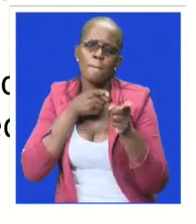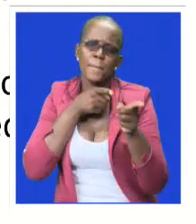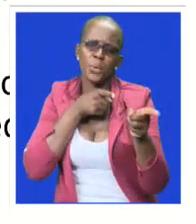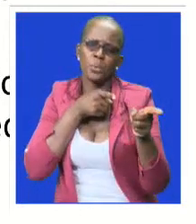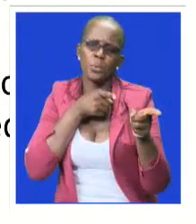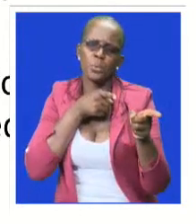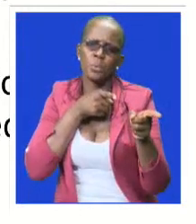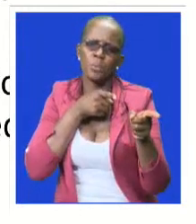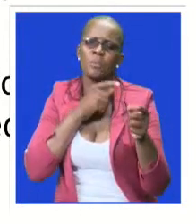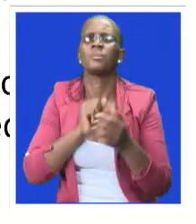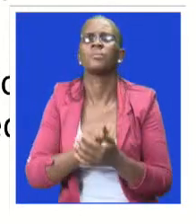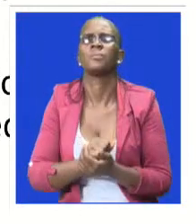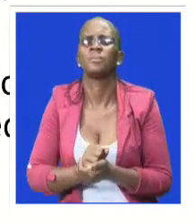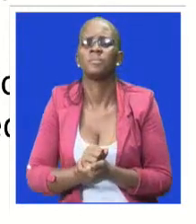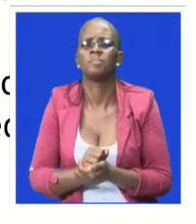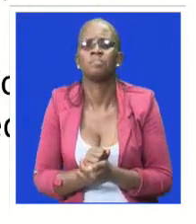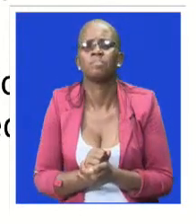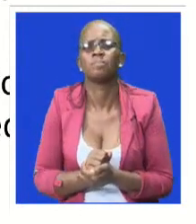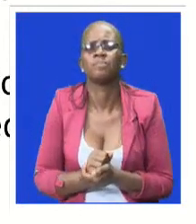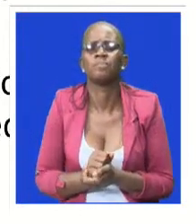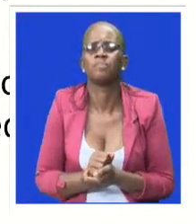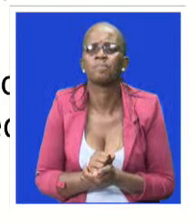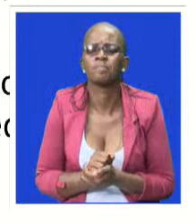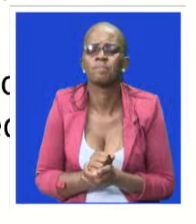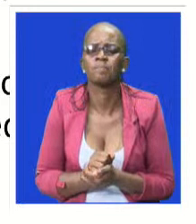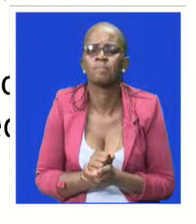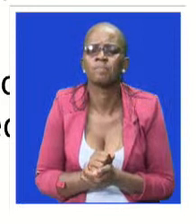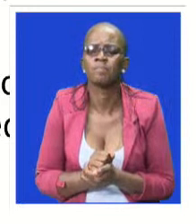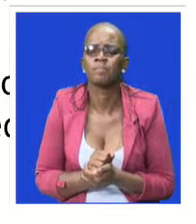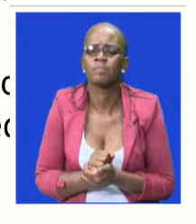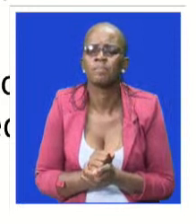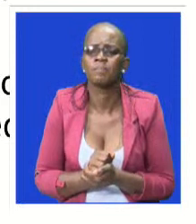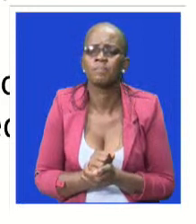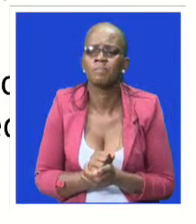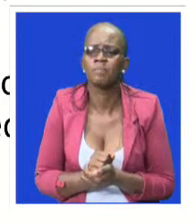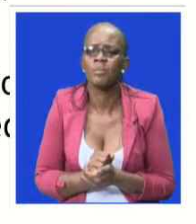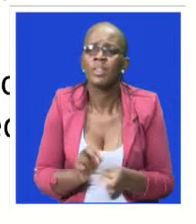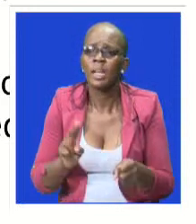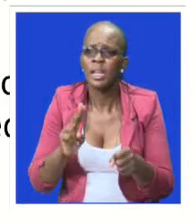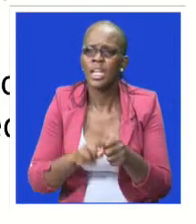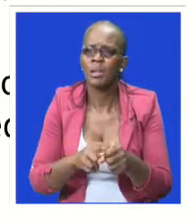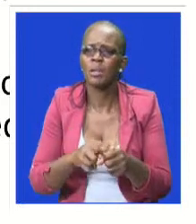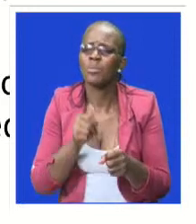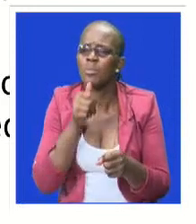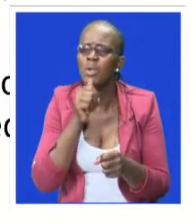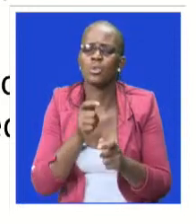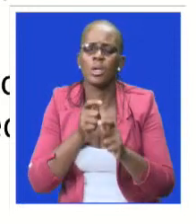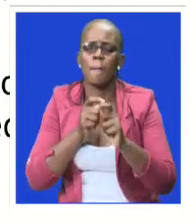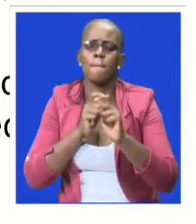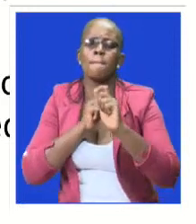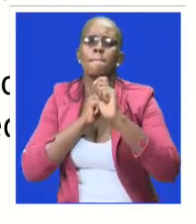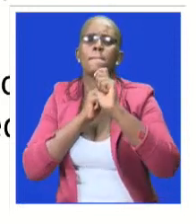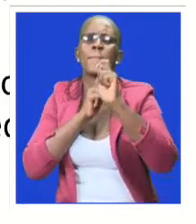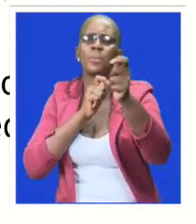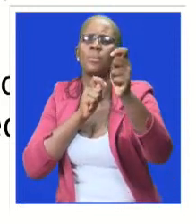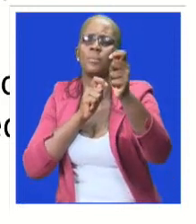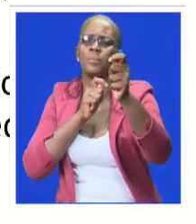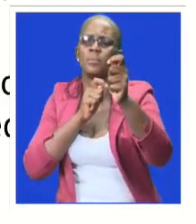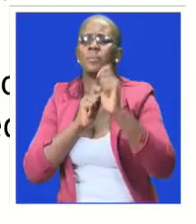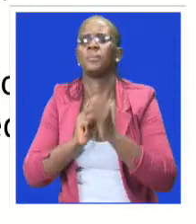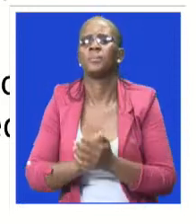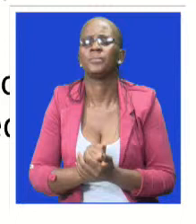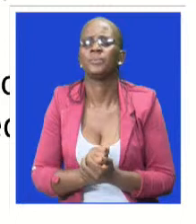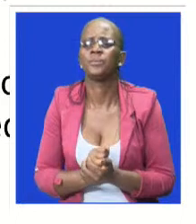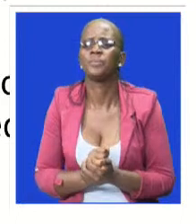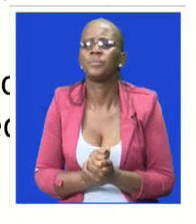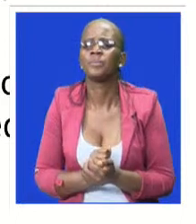and poisoned arrows. And they also used strings made from plants. And